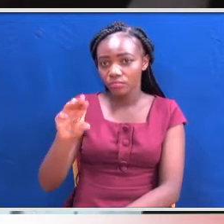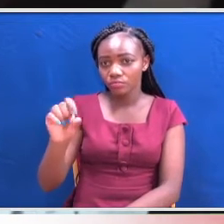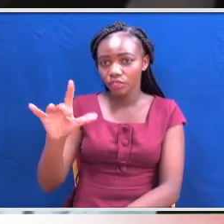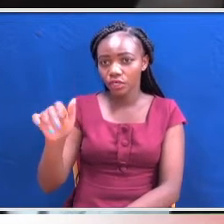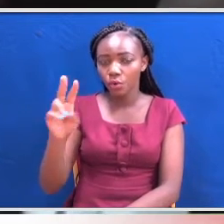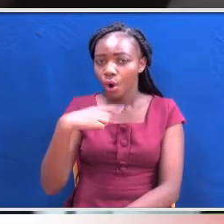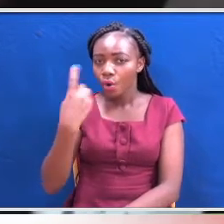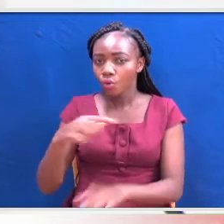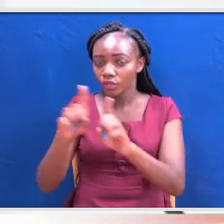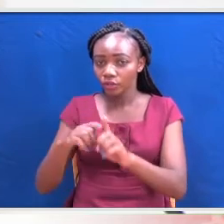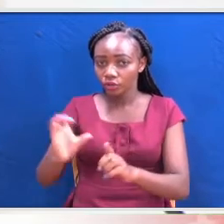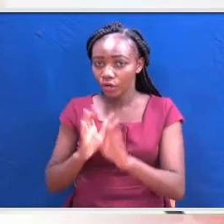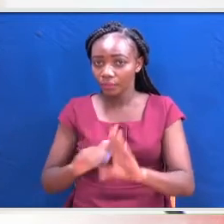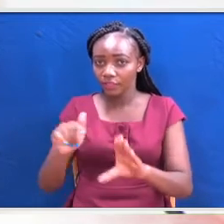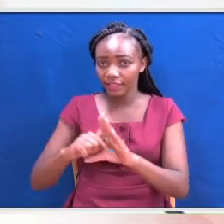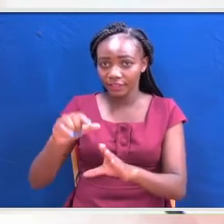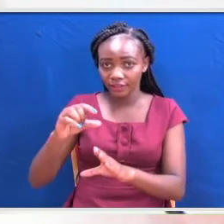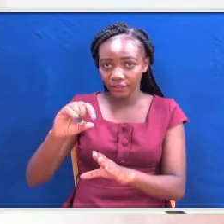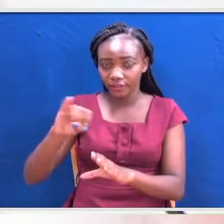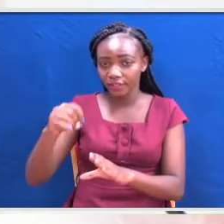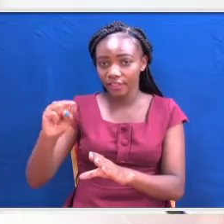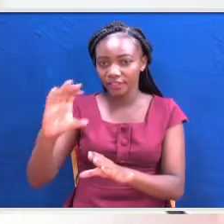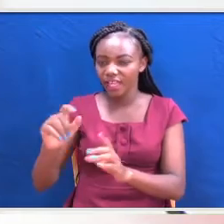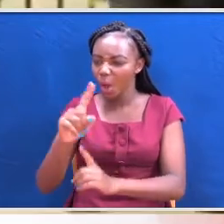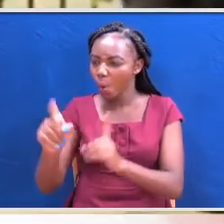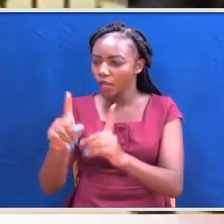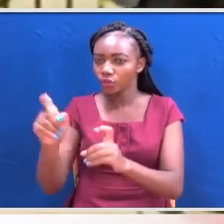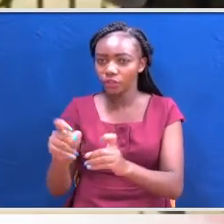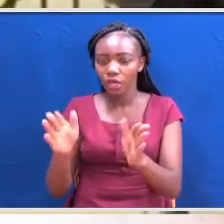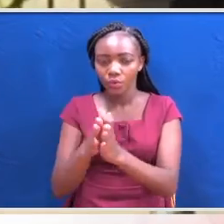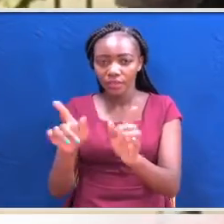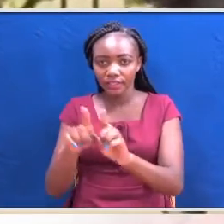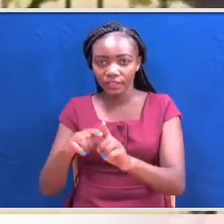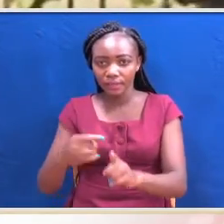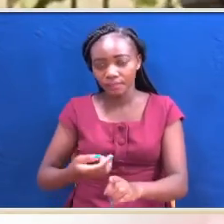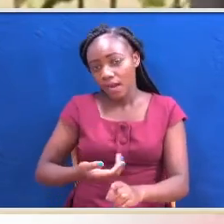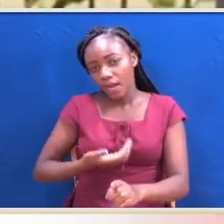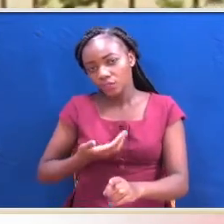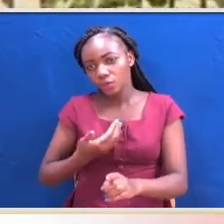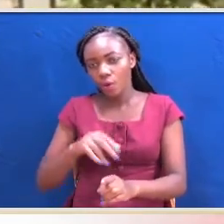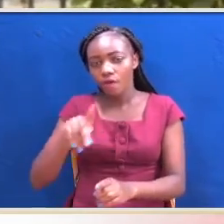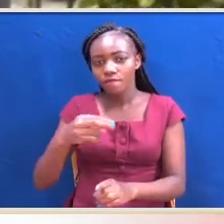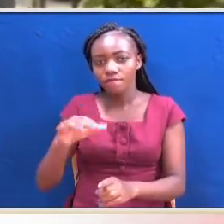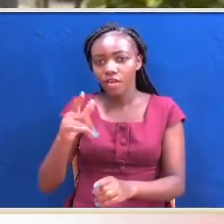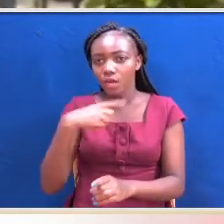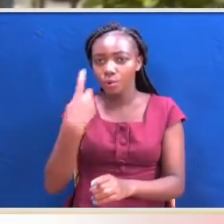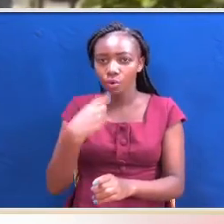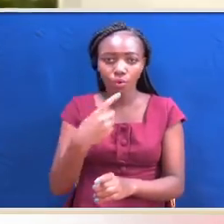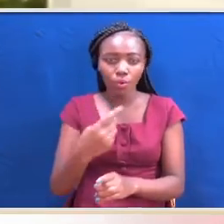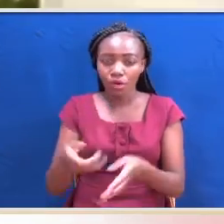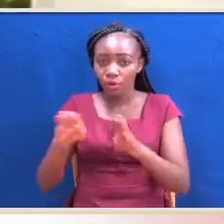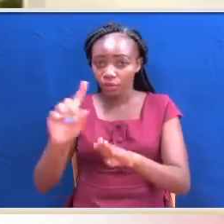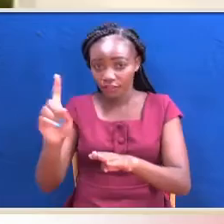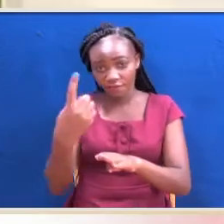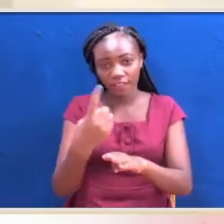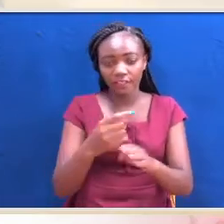a commissioner in the JSC, has been questioned, with senior counsel Philip Murgor, who closed the first round of interviews